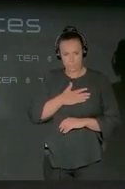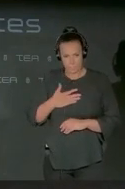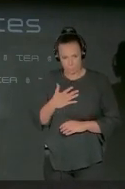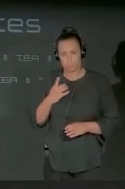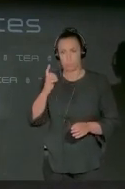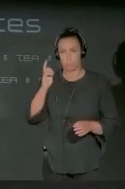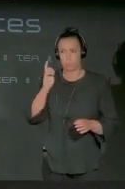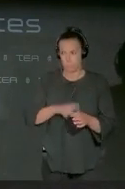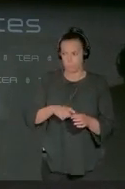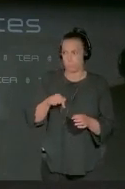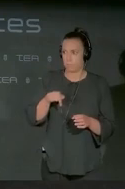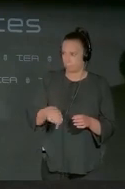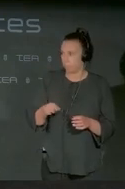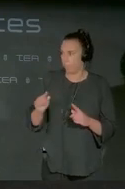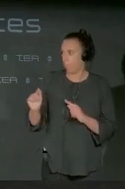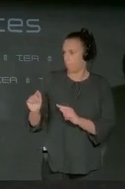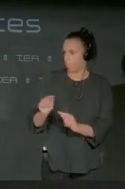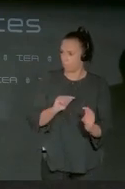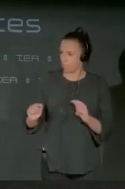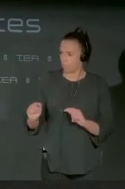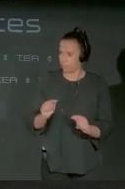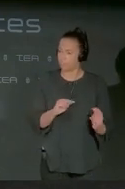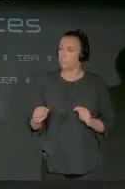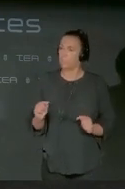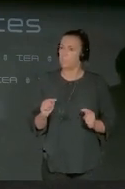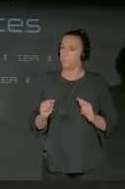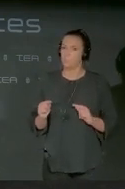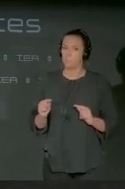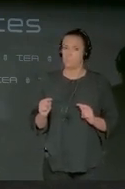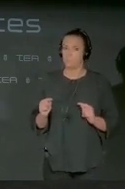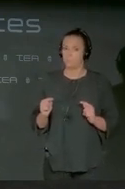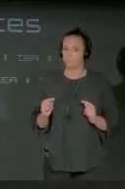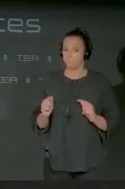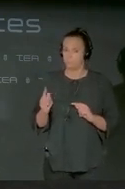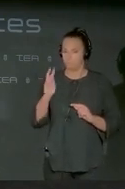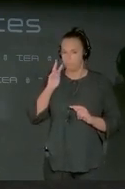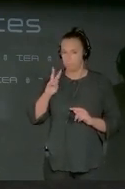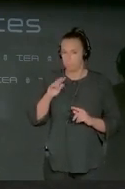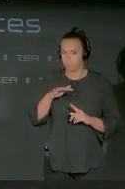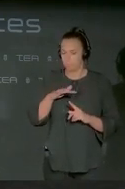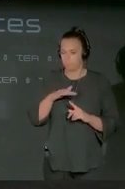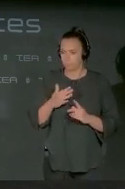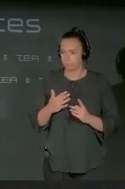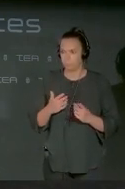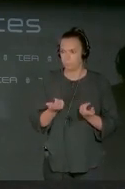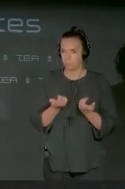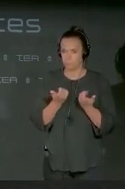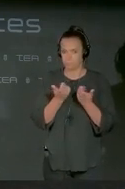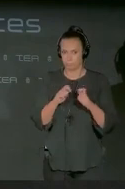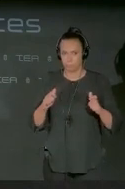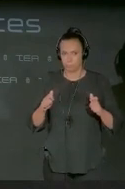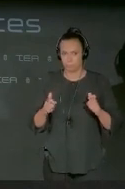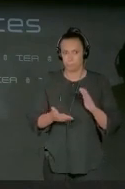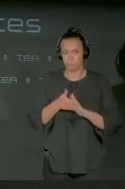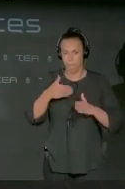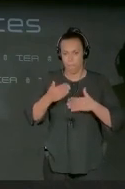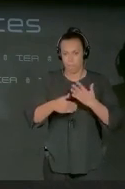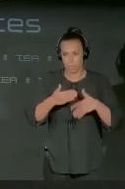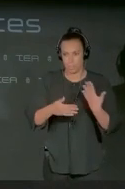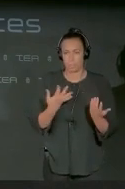see how we can mobilize our instruments in a smarter way, in a more targeted way. And we are